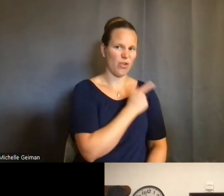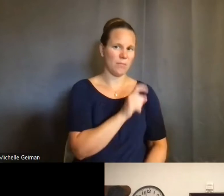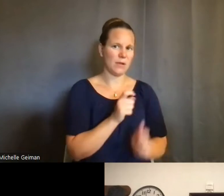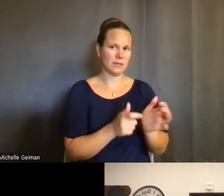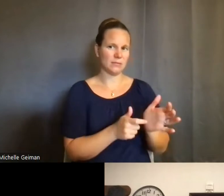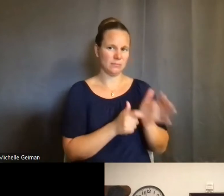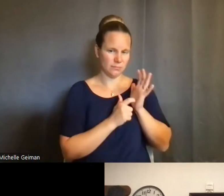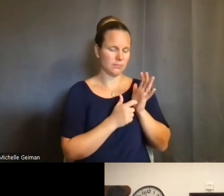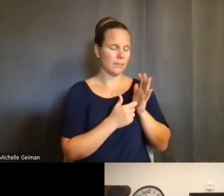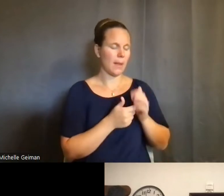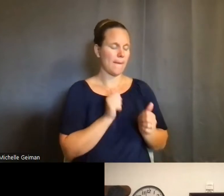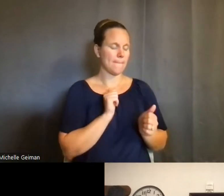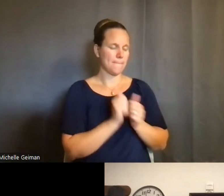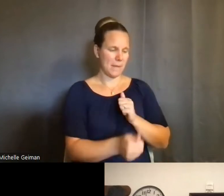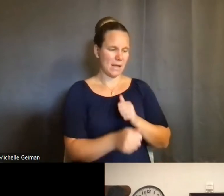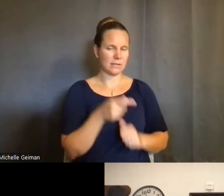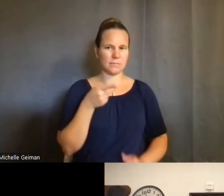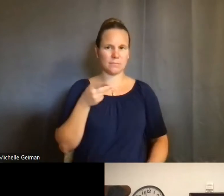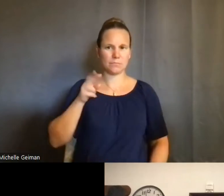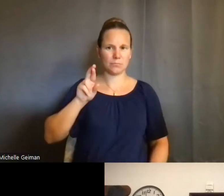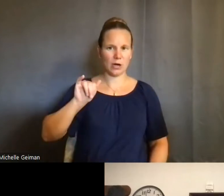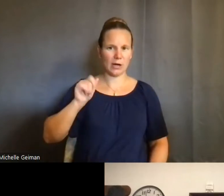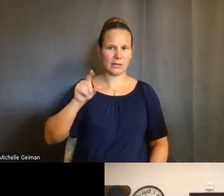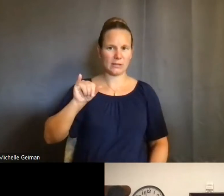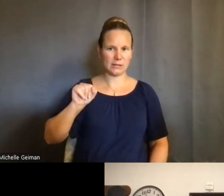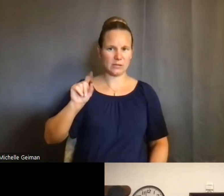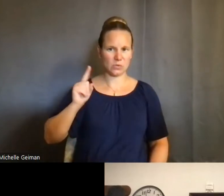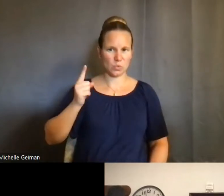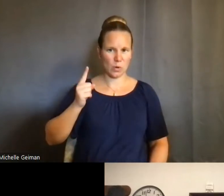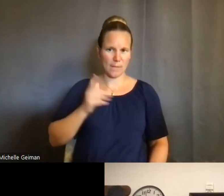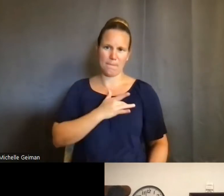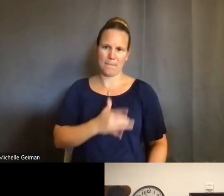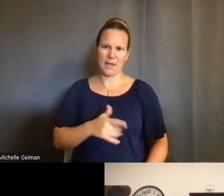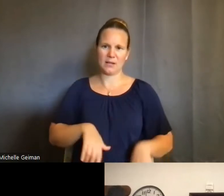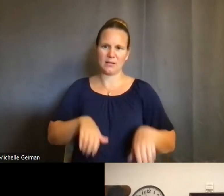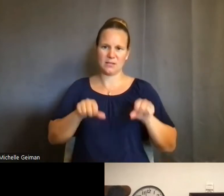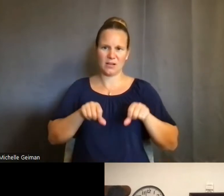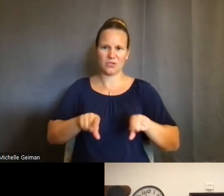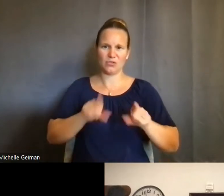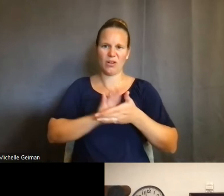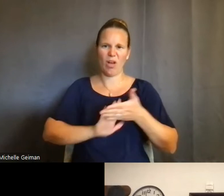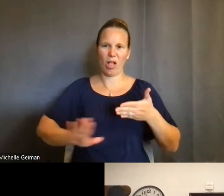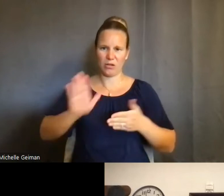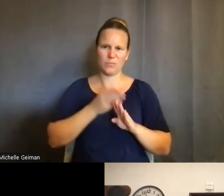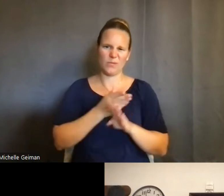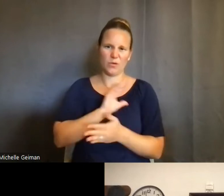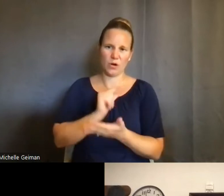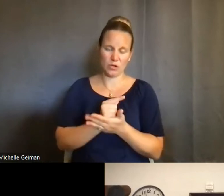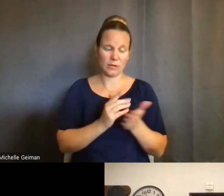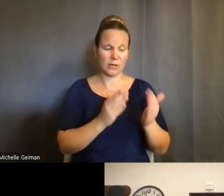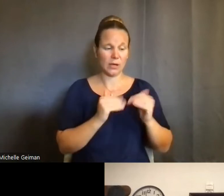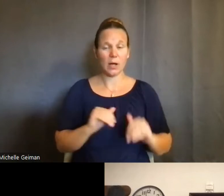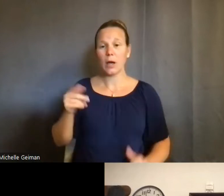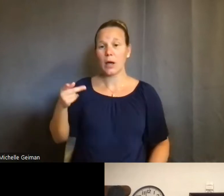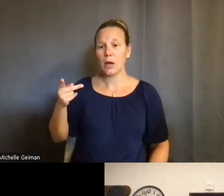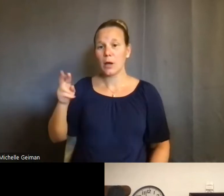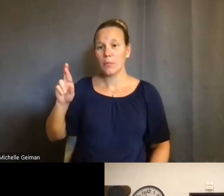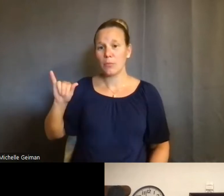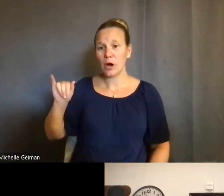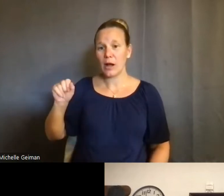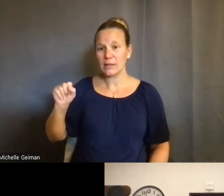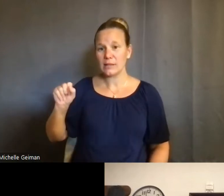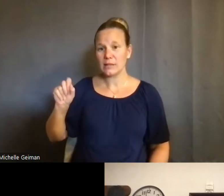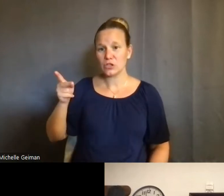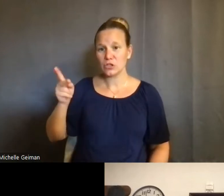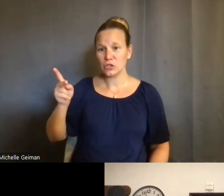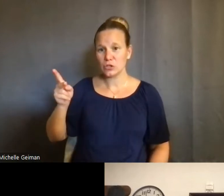1 series, and students usually take that in college before they graduate. And then Praxis 2 is usually taken